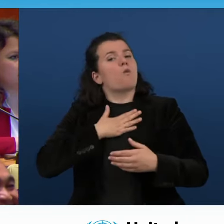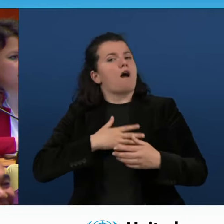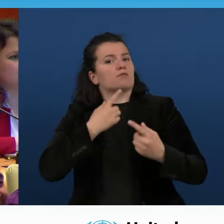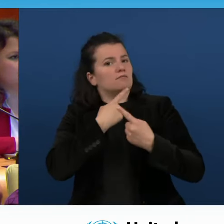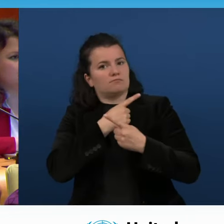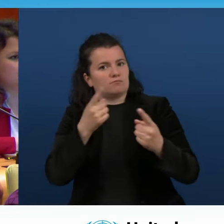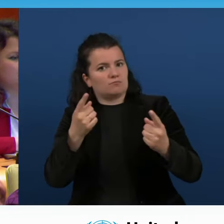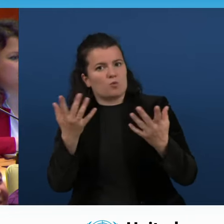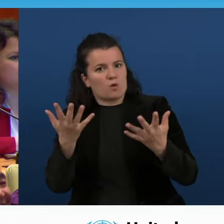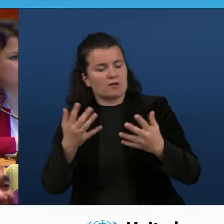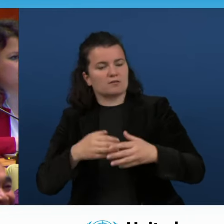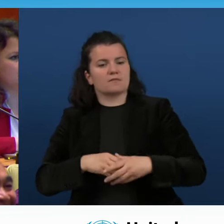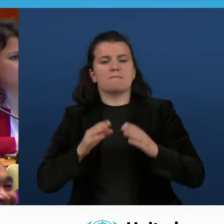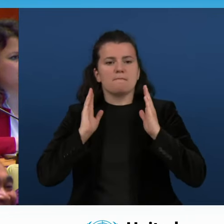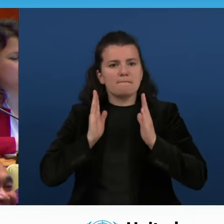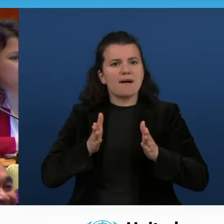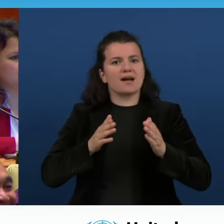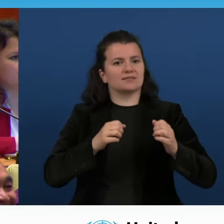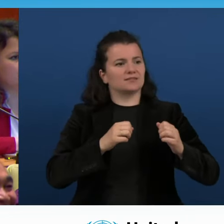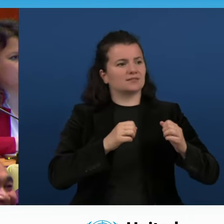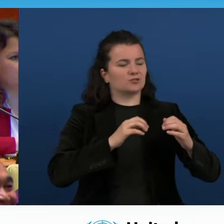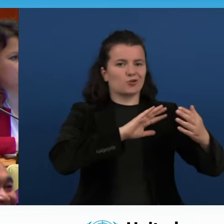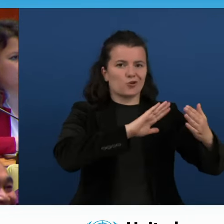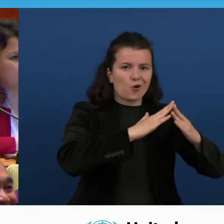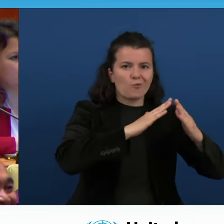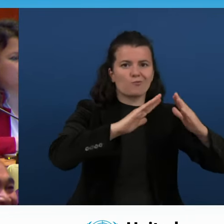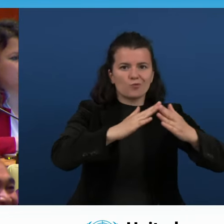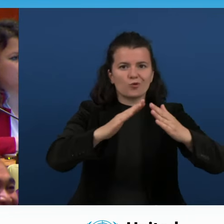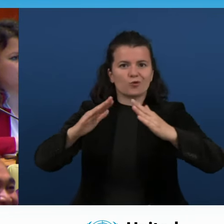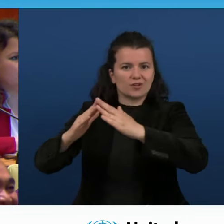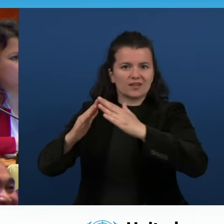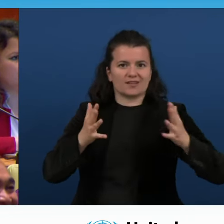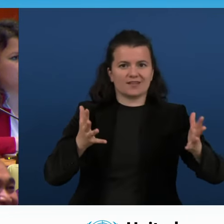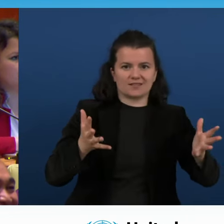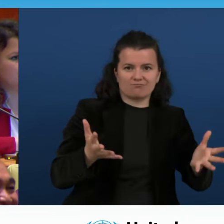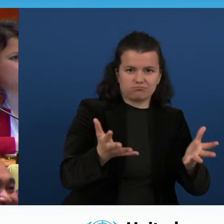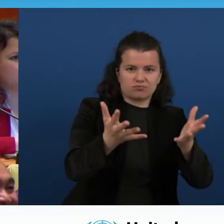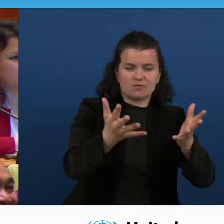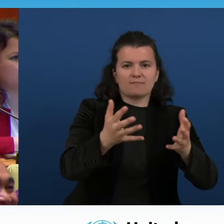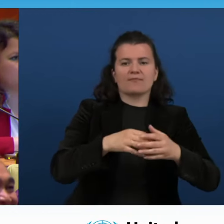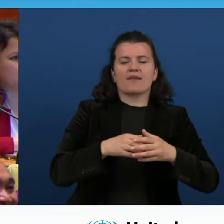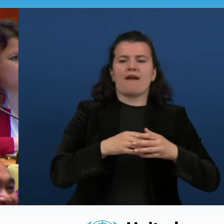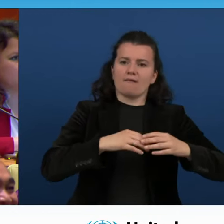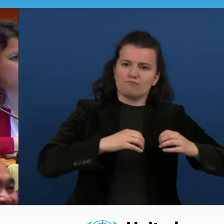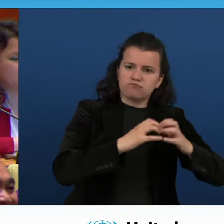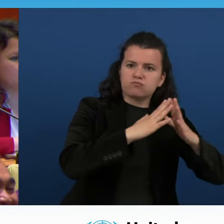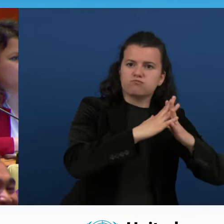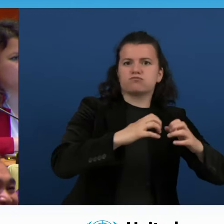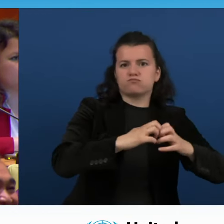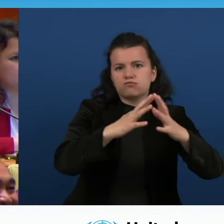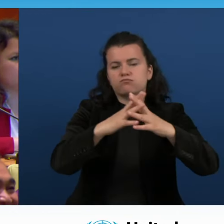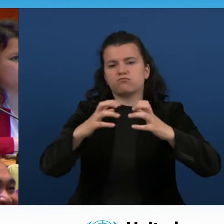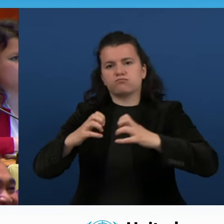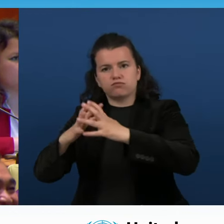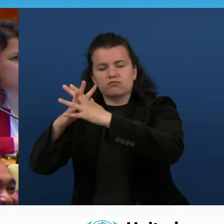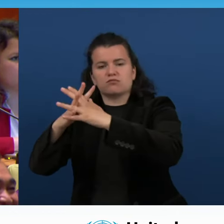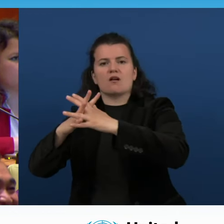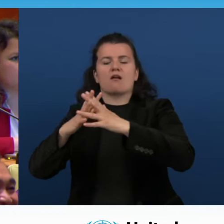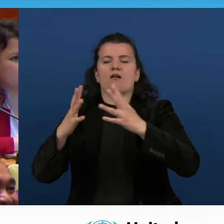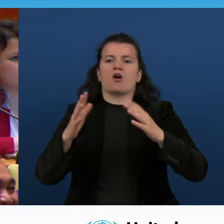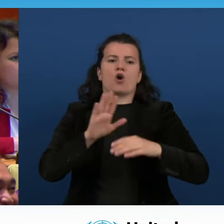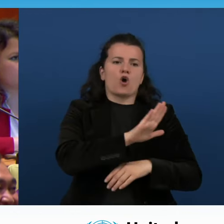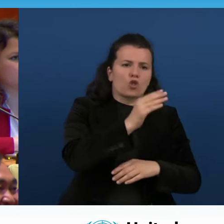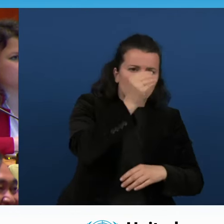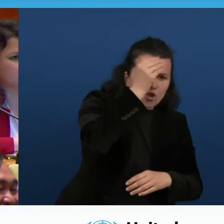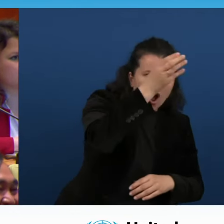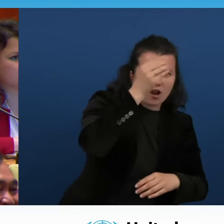setting up communities and creating ecosystems so that youth can learn, share, and apply their knowledge.